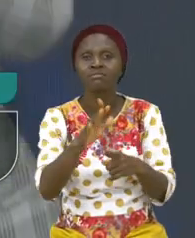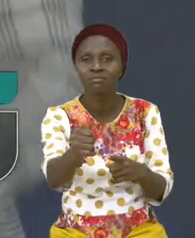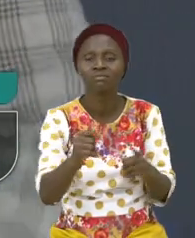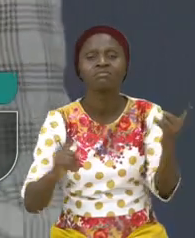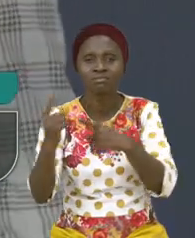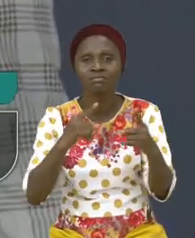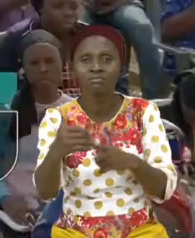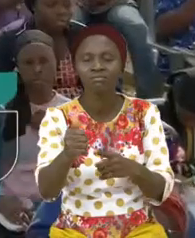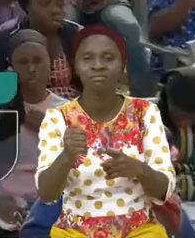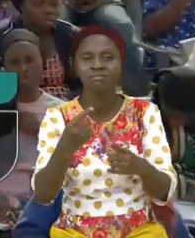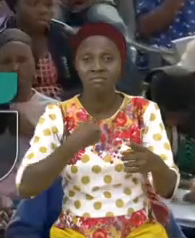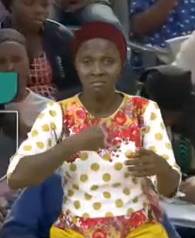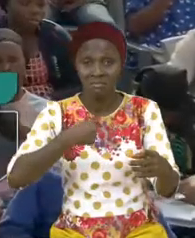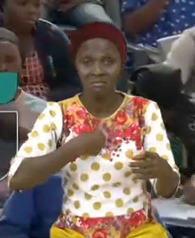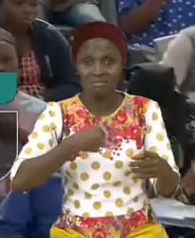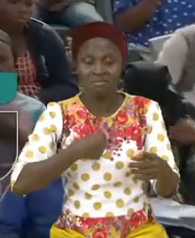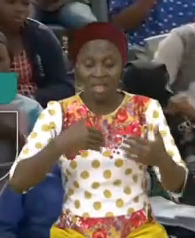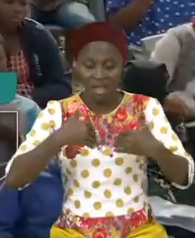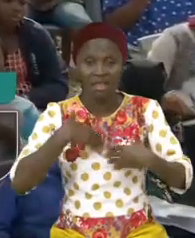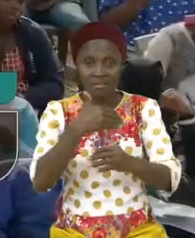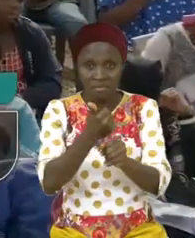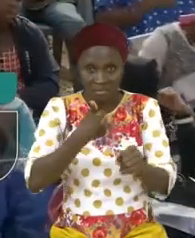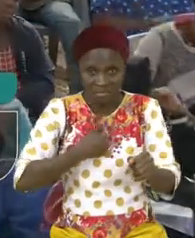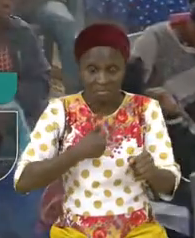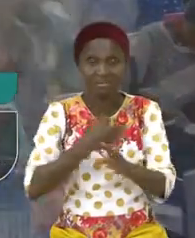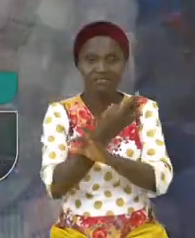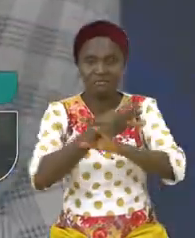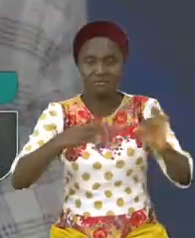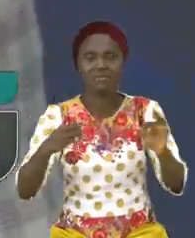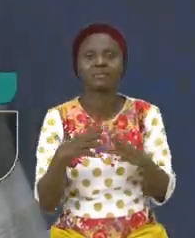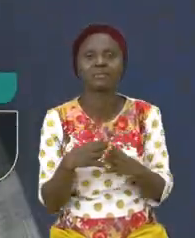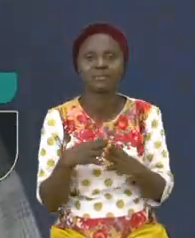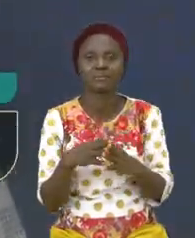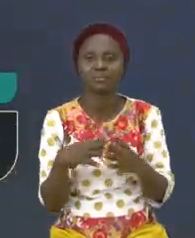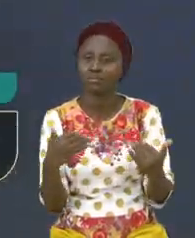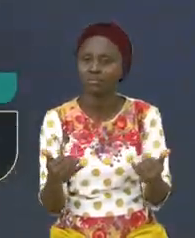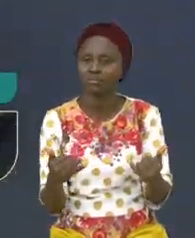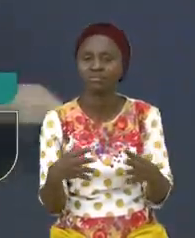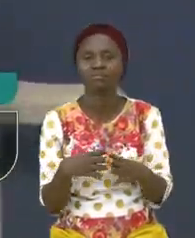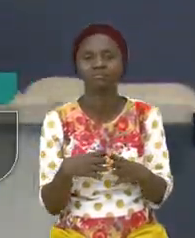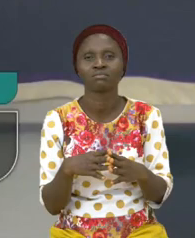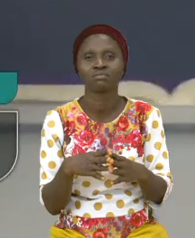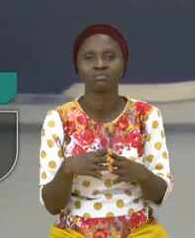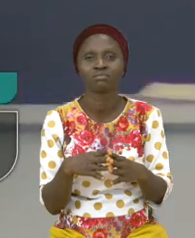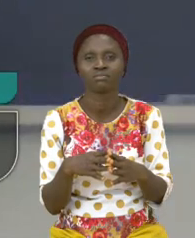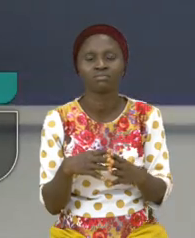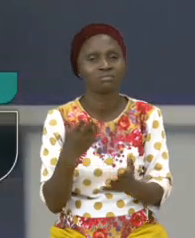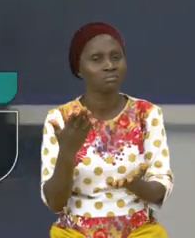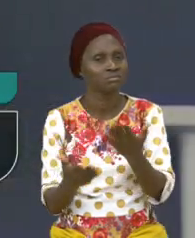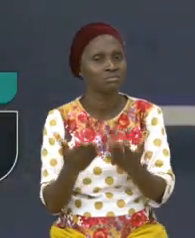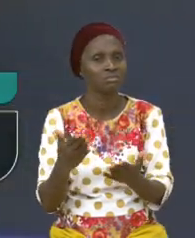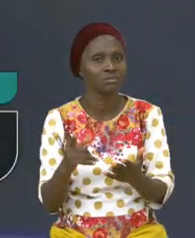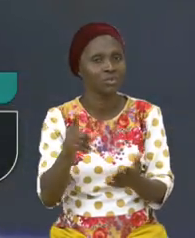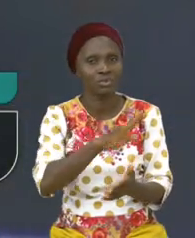Me has made me free. Now, maybe you've never, you know, come to